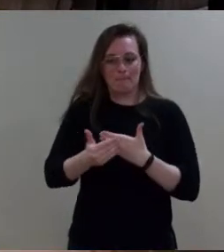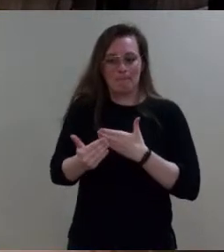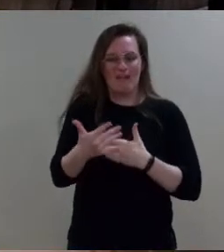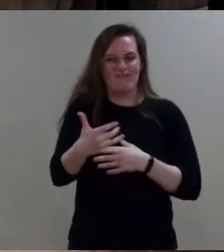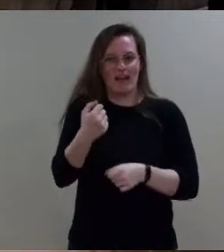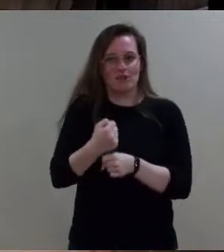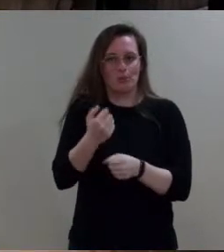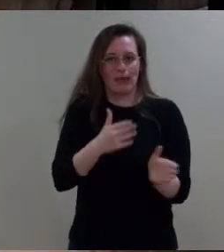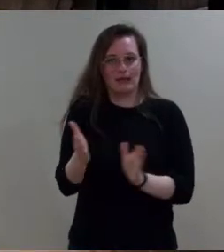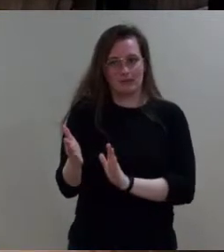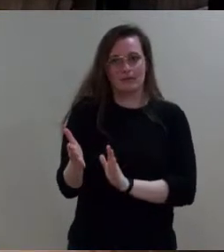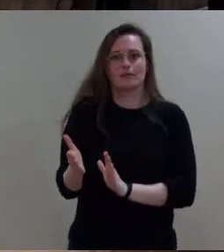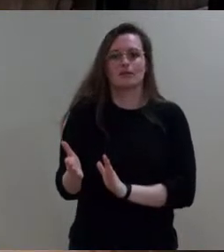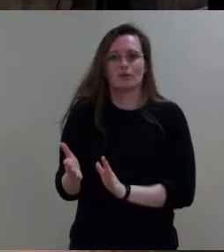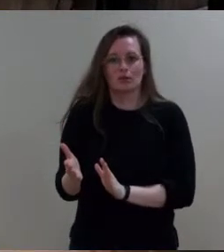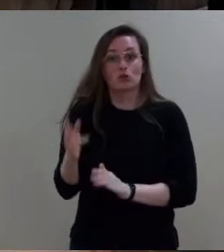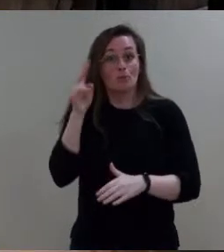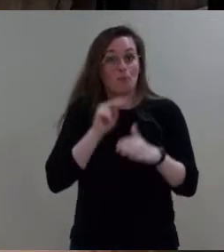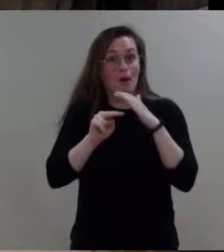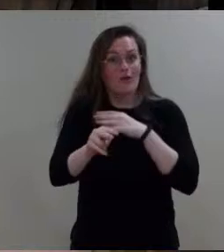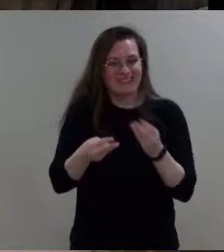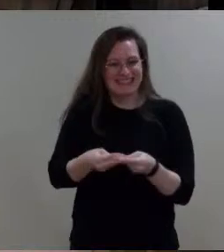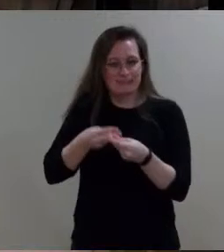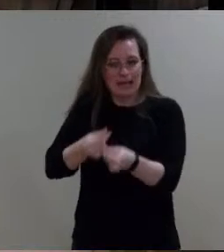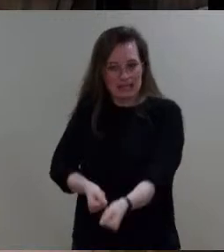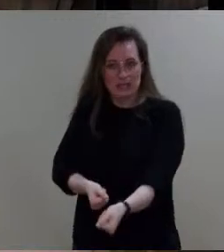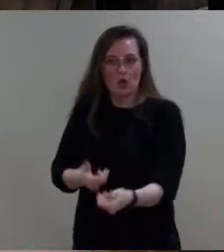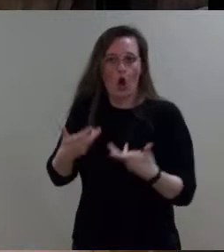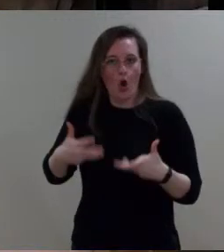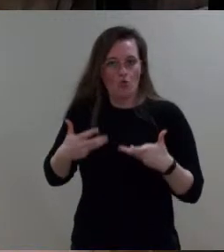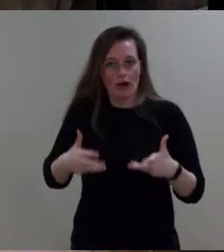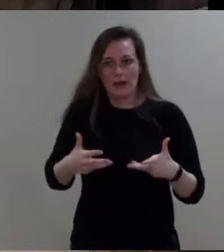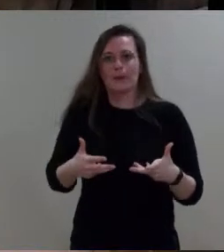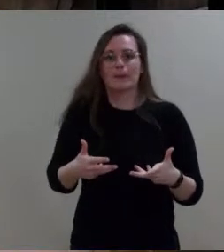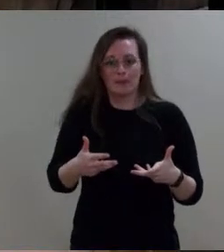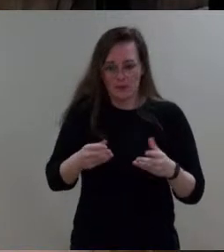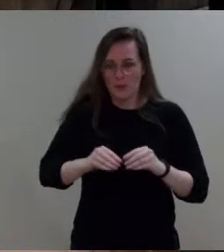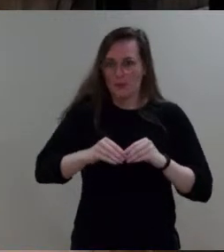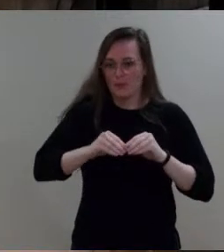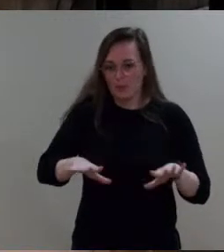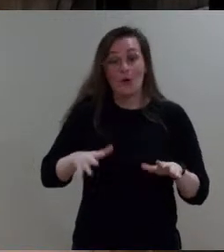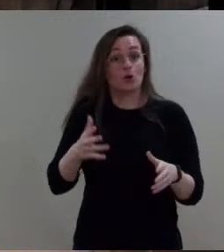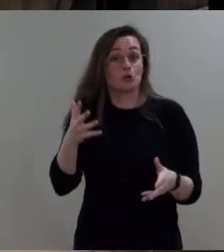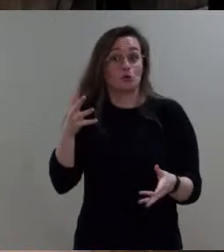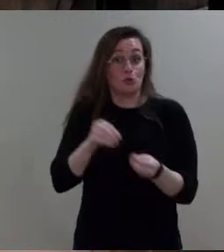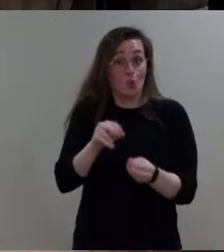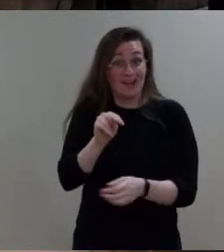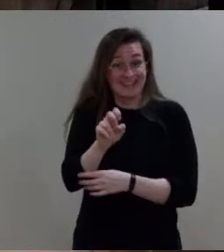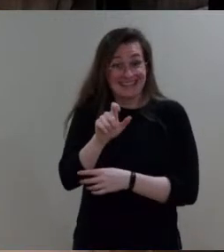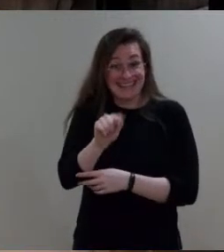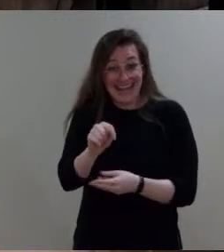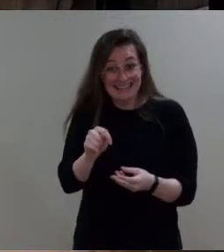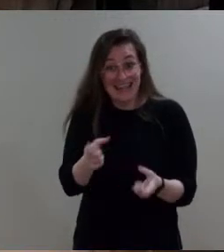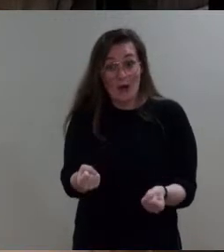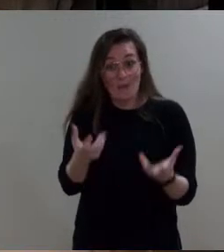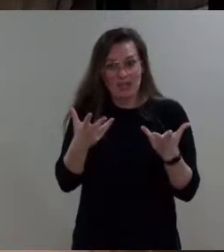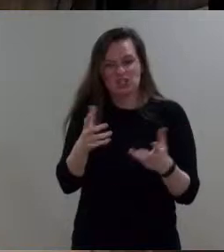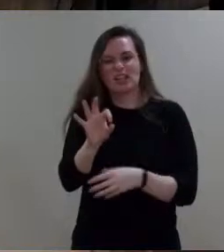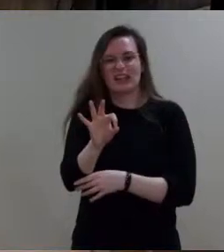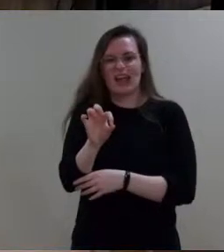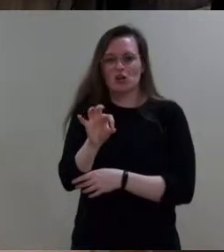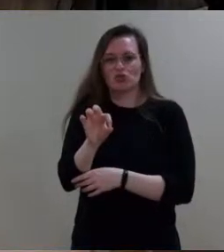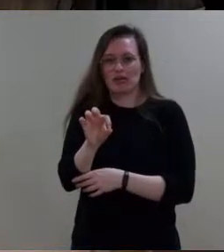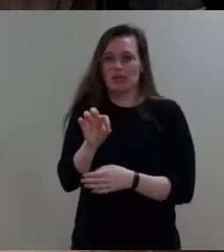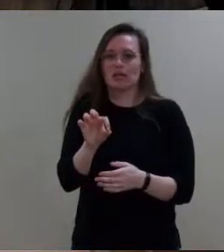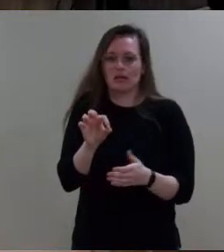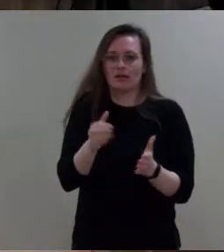the projected expenditures in the capital investment plan have come out, and the net is the 900 that CAO spoke of. Okay, thank you very much. You're